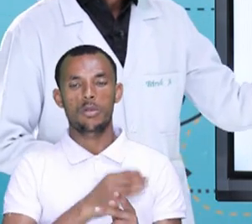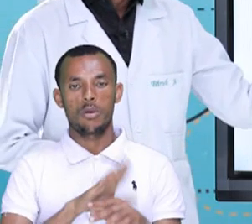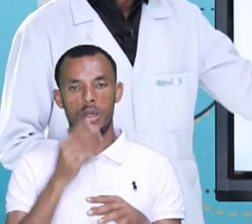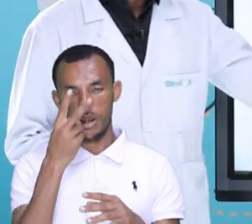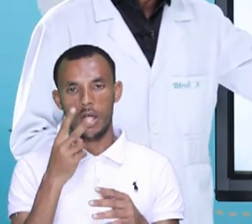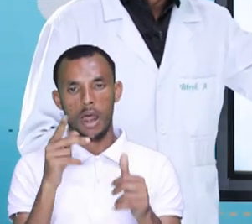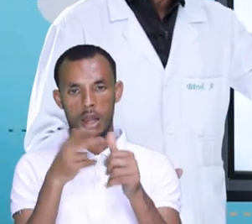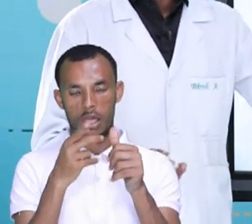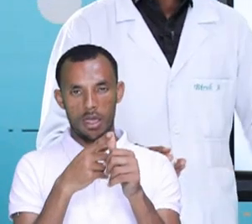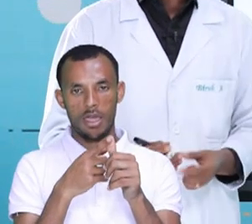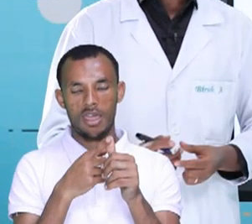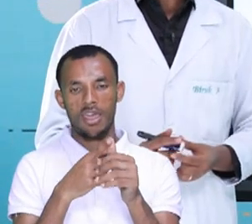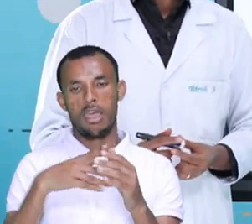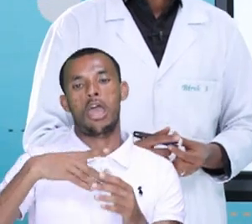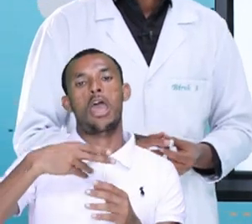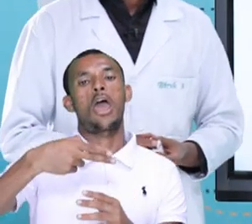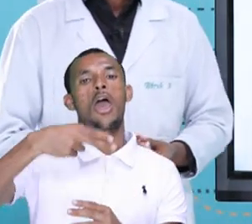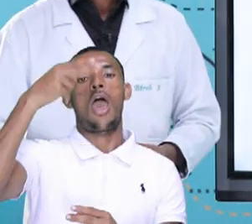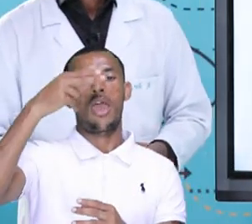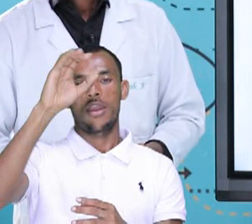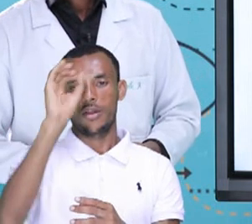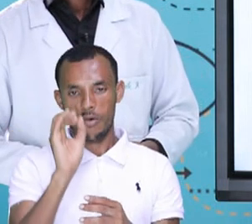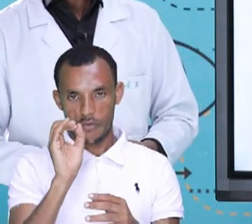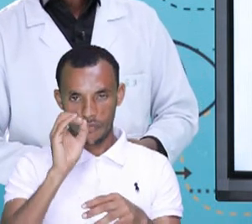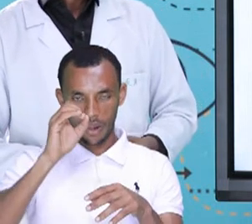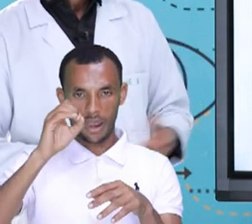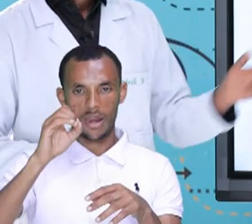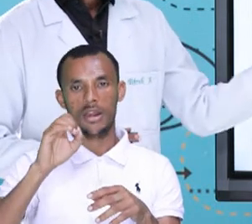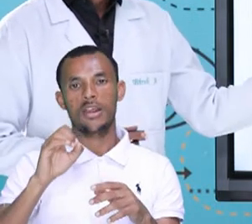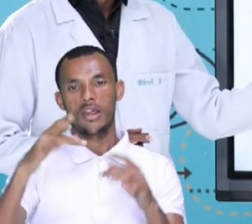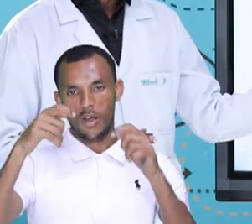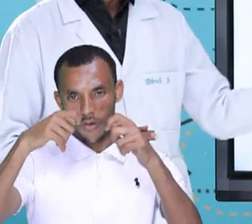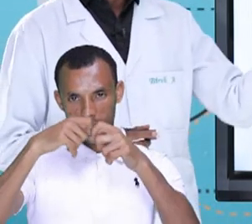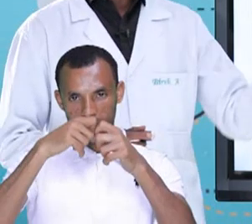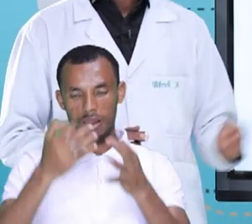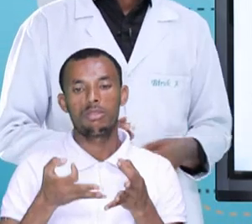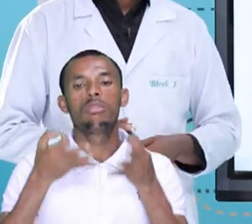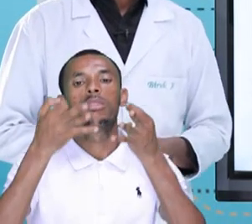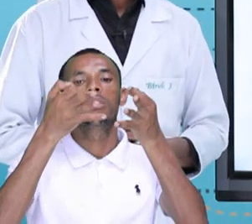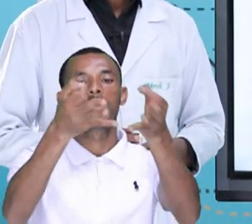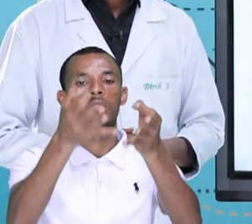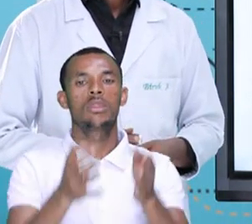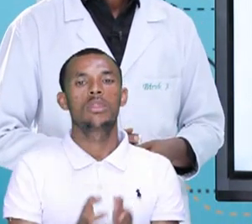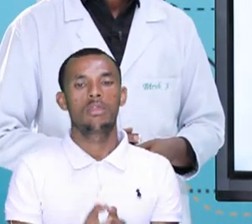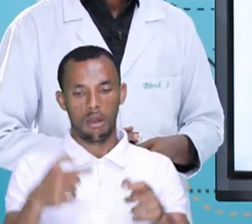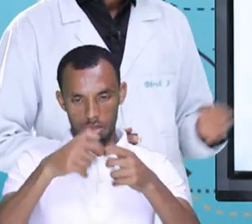High degree of electrical conductivity. High degree of electrical conductivity.